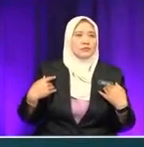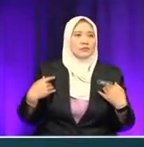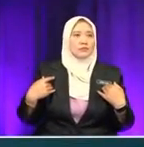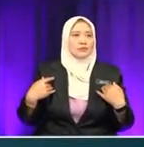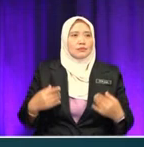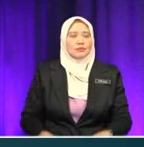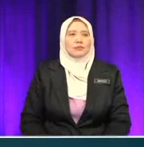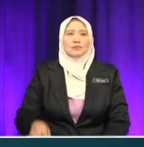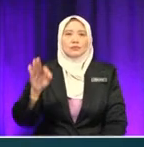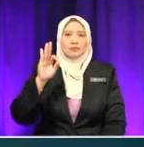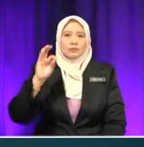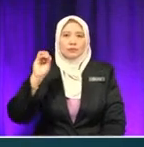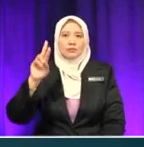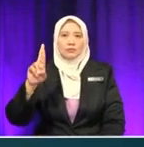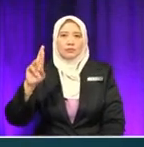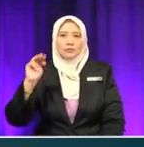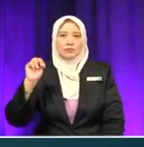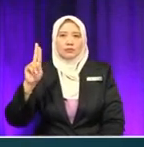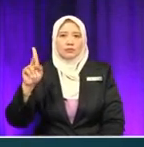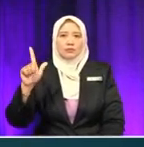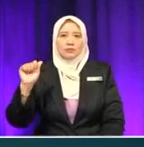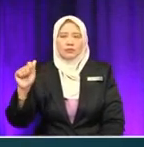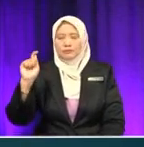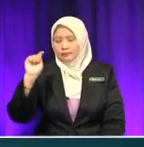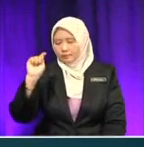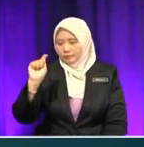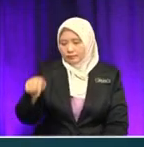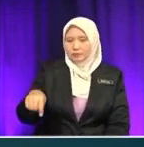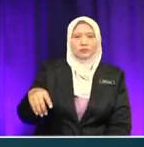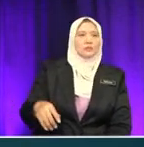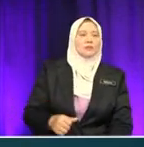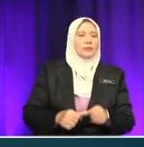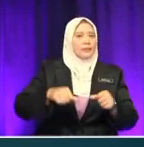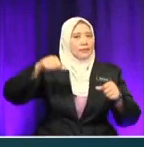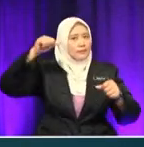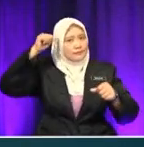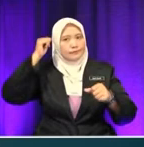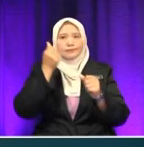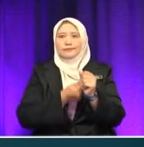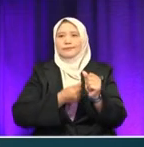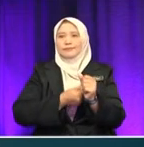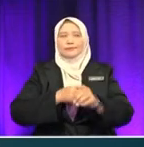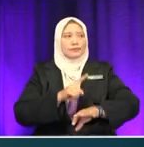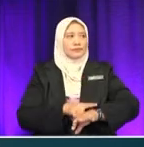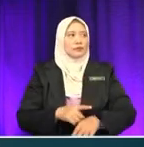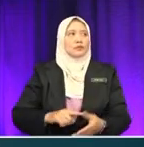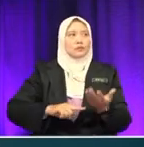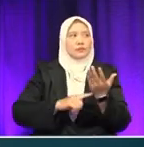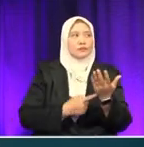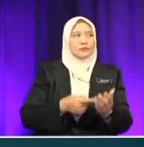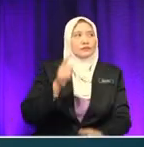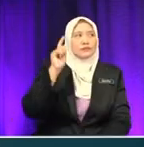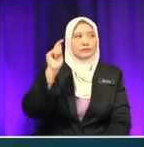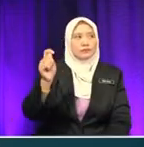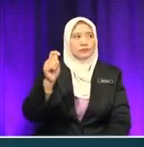you to digest and remember this forever. So look at the first sentence, topic sentence, T, where you're going to begin with your